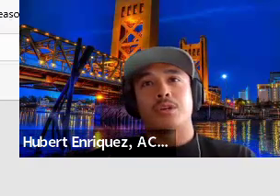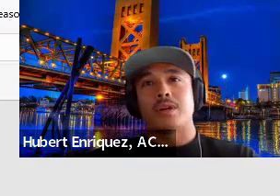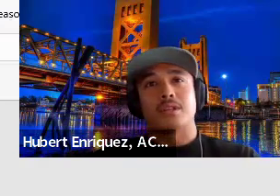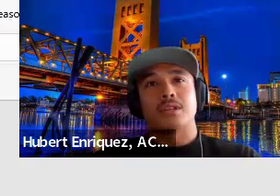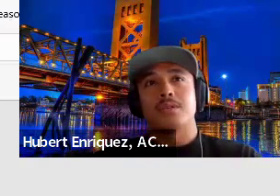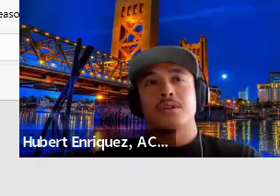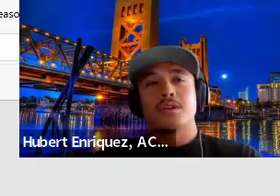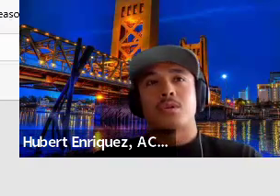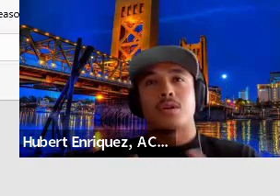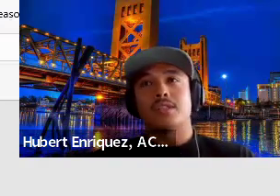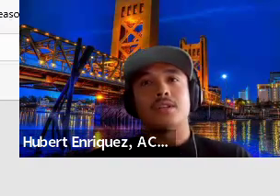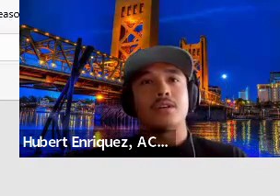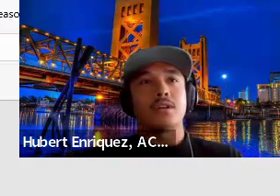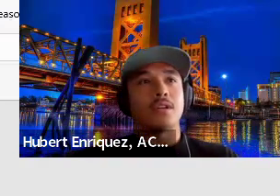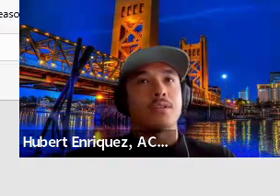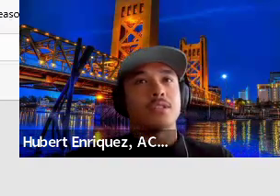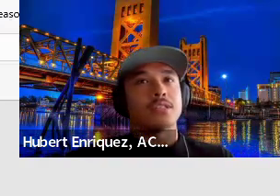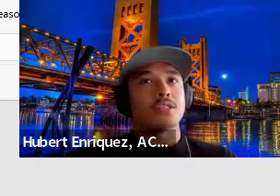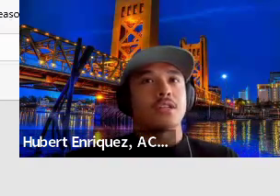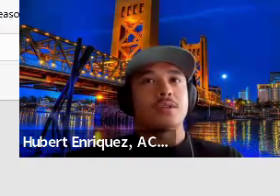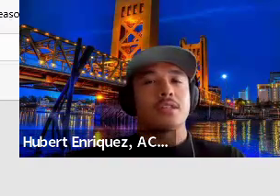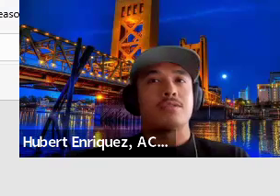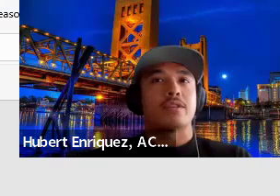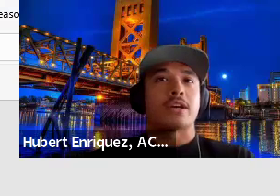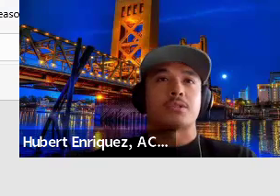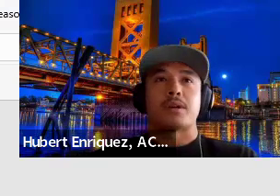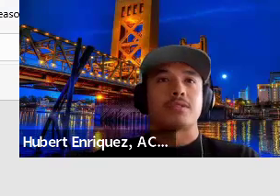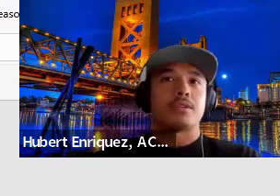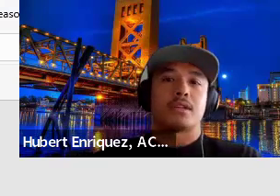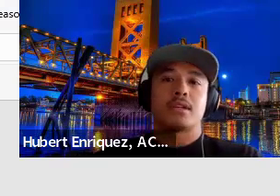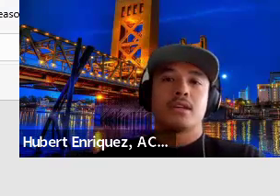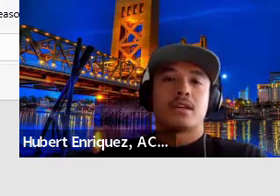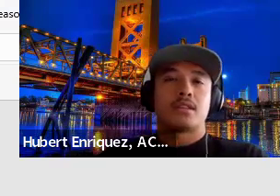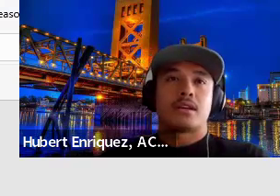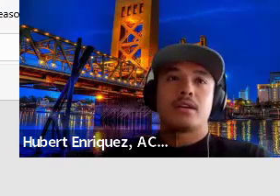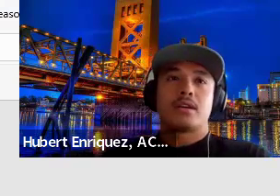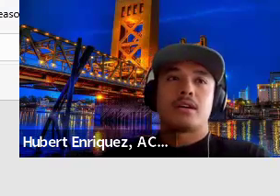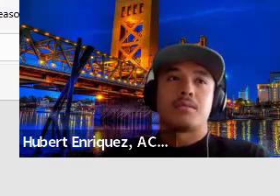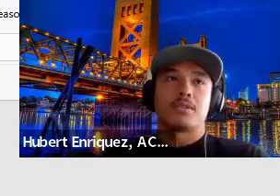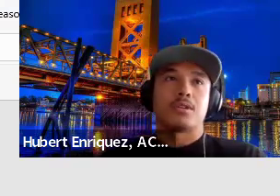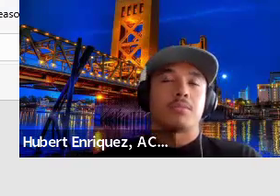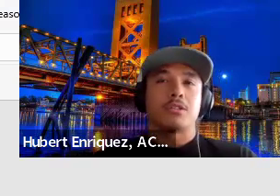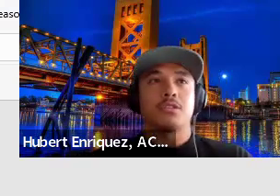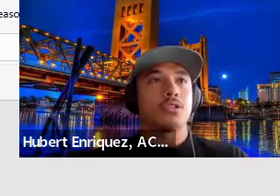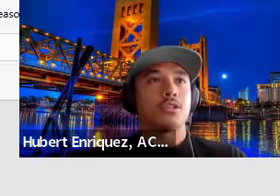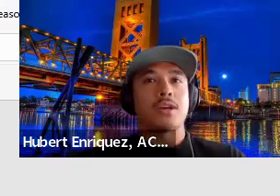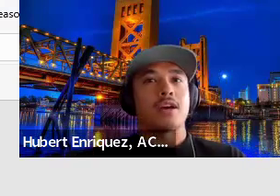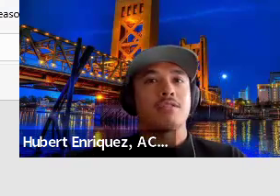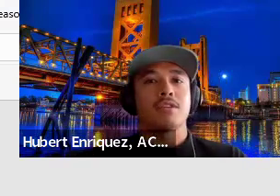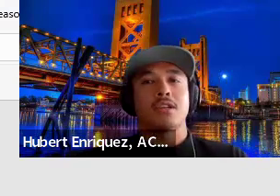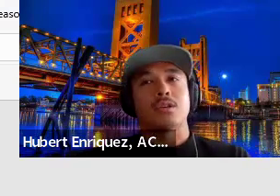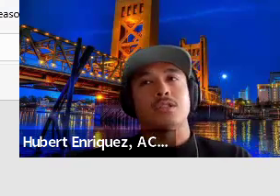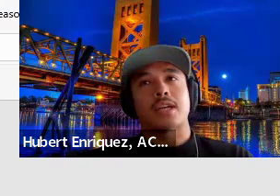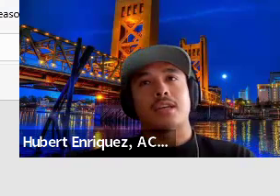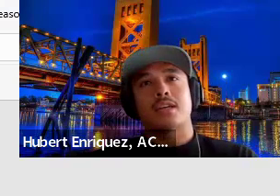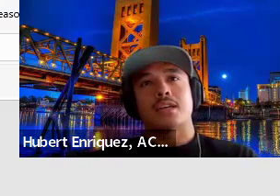items when you're running low, or consider, the season change, right? So if you have an extra pair of clothing in there, ensure that you